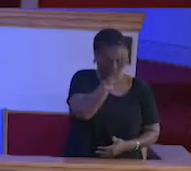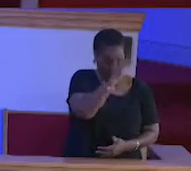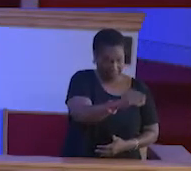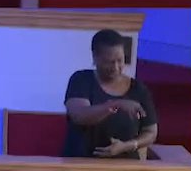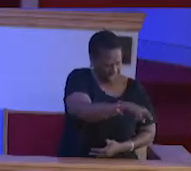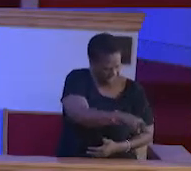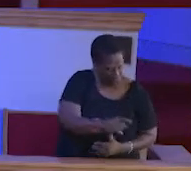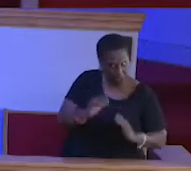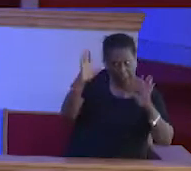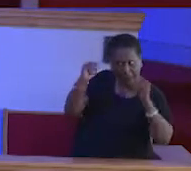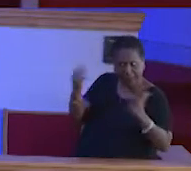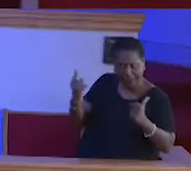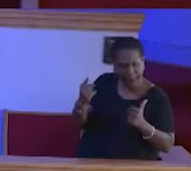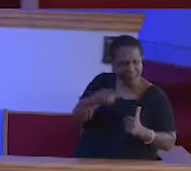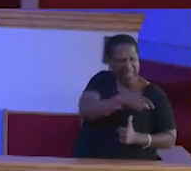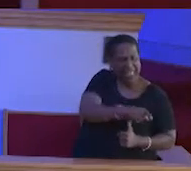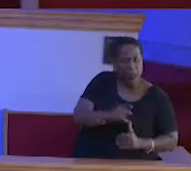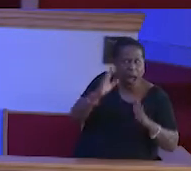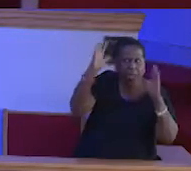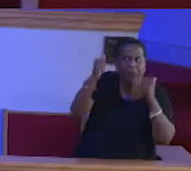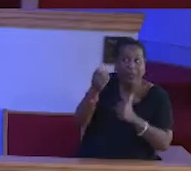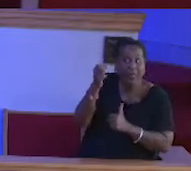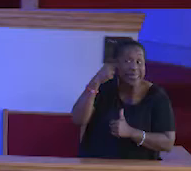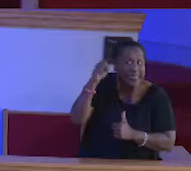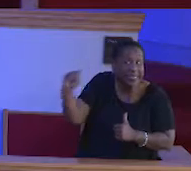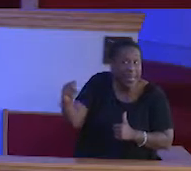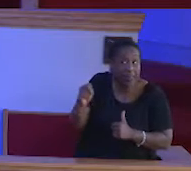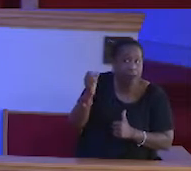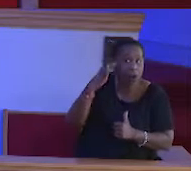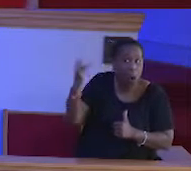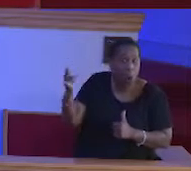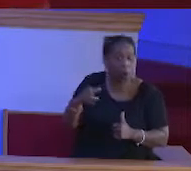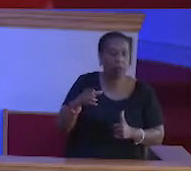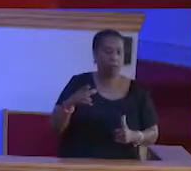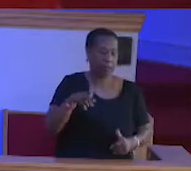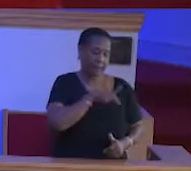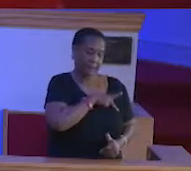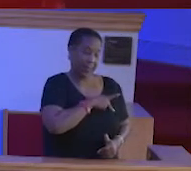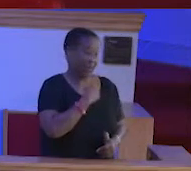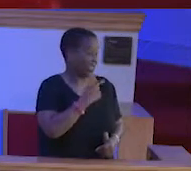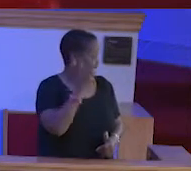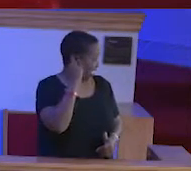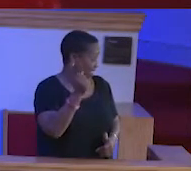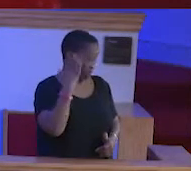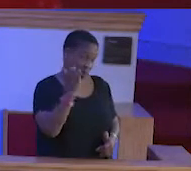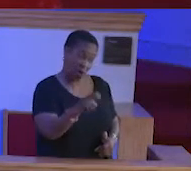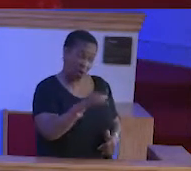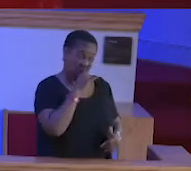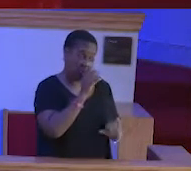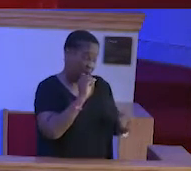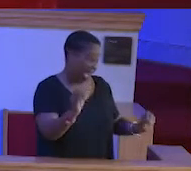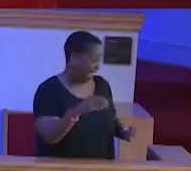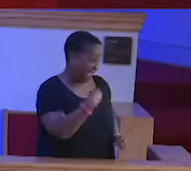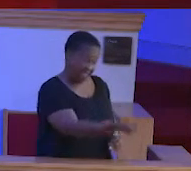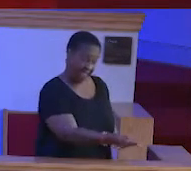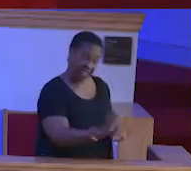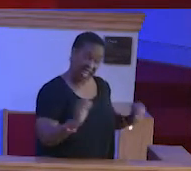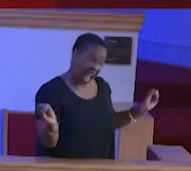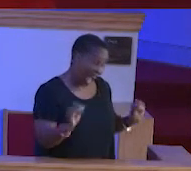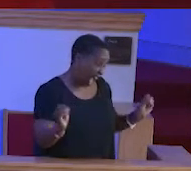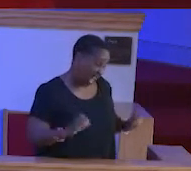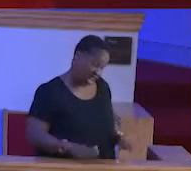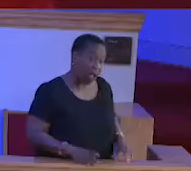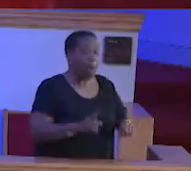something. Silver and gold have I none. That's what the King James said. Silver and gold have I